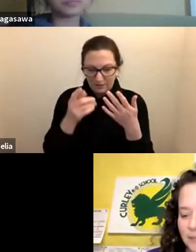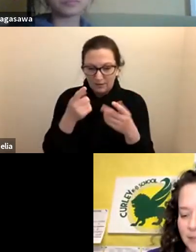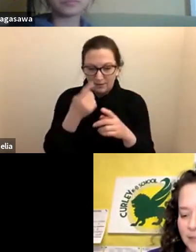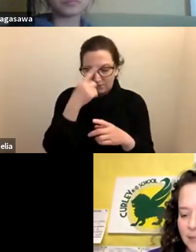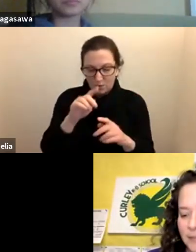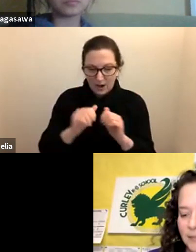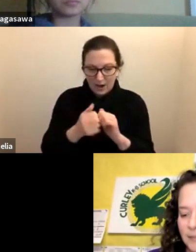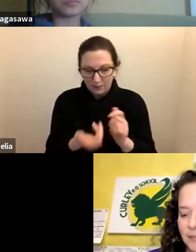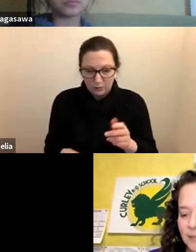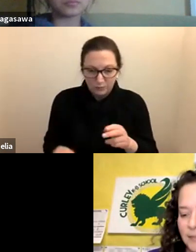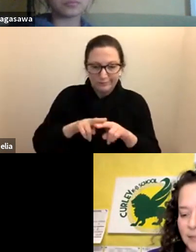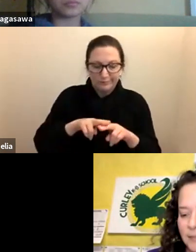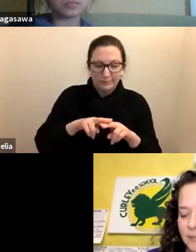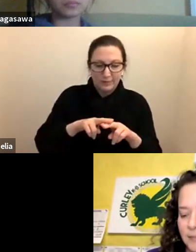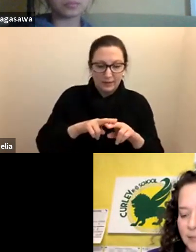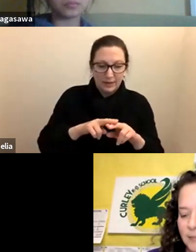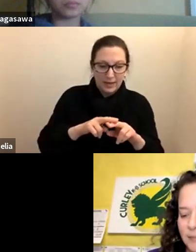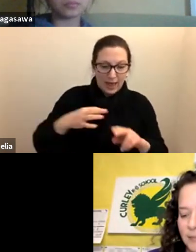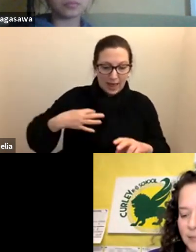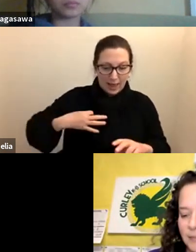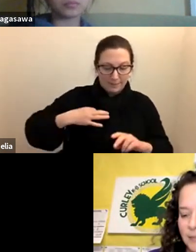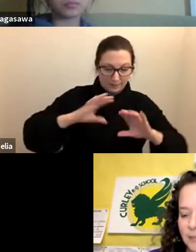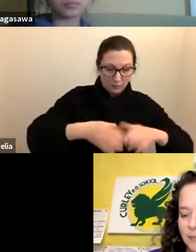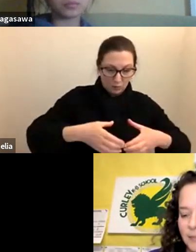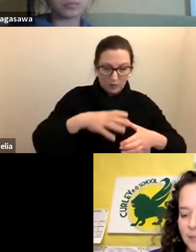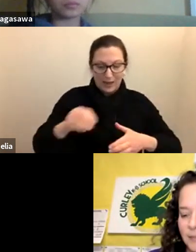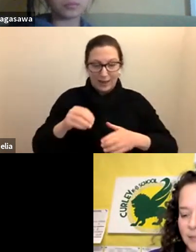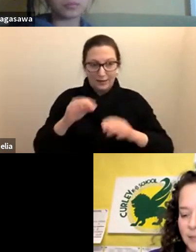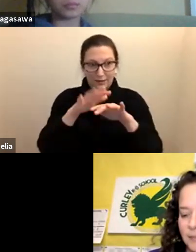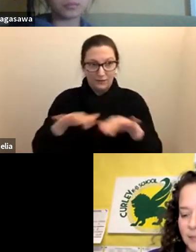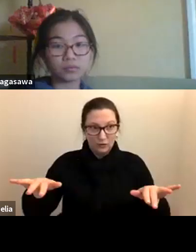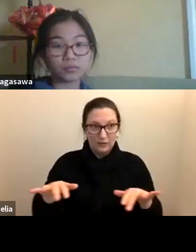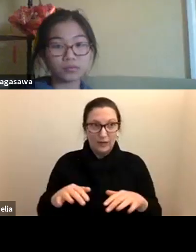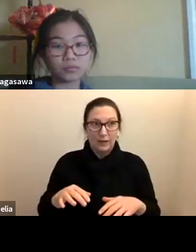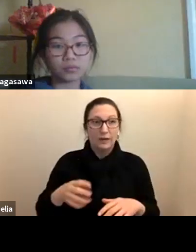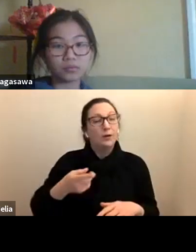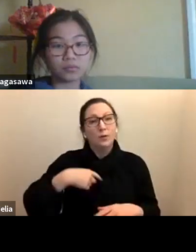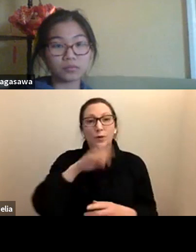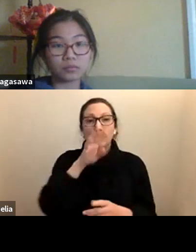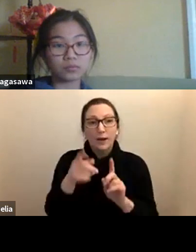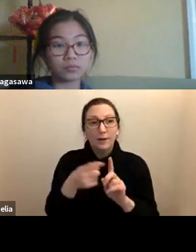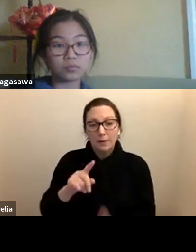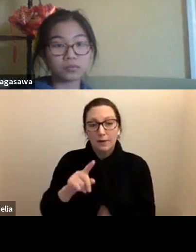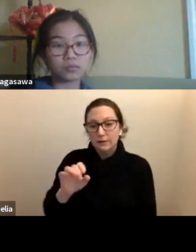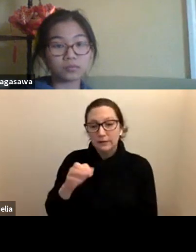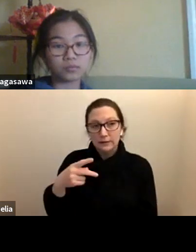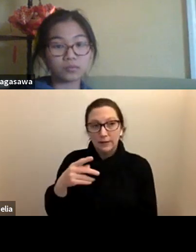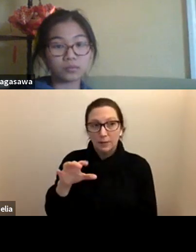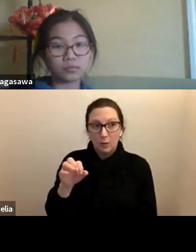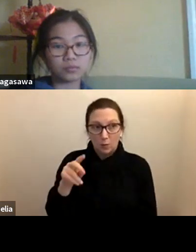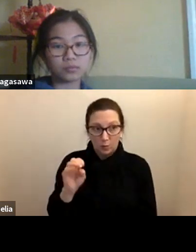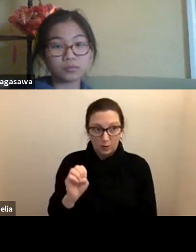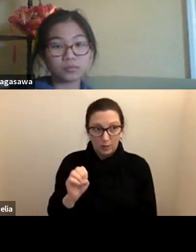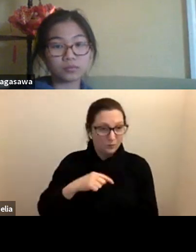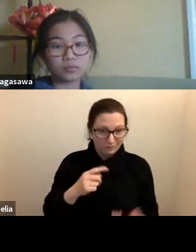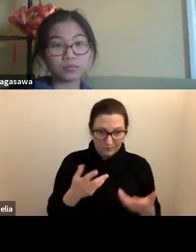pool and diversity of all types. We're talking about zip code, which we have tried,